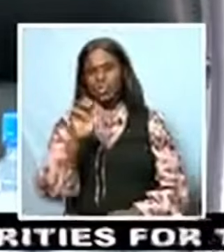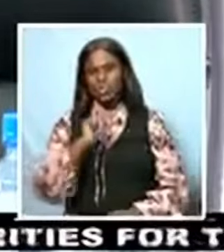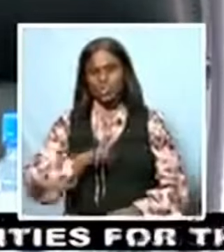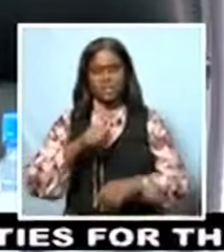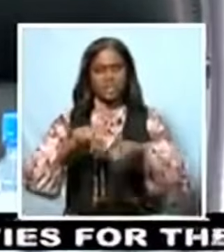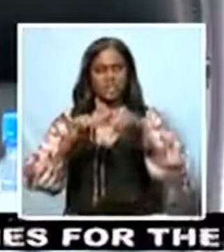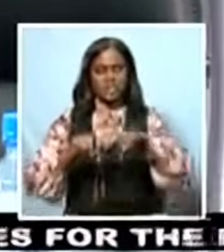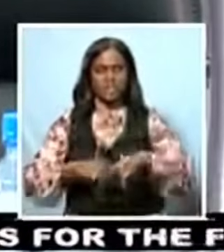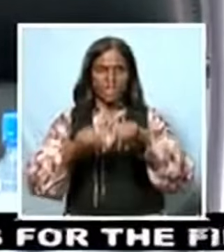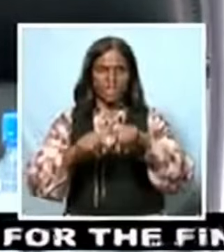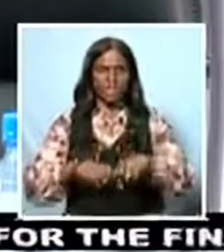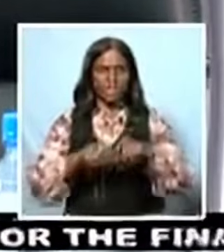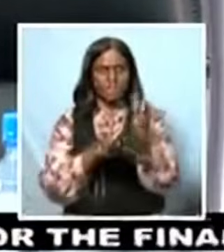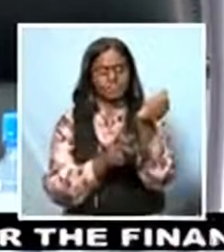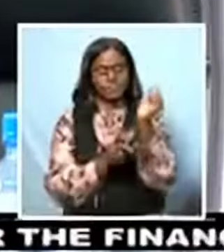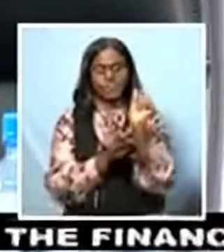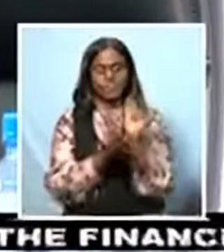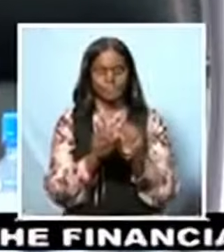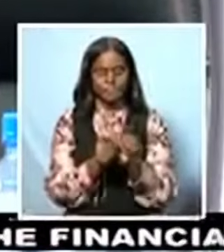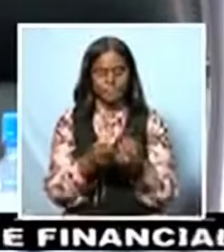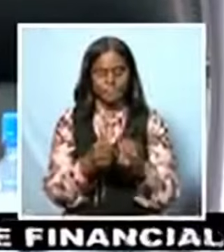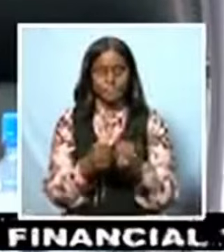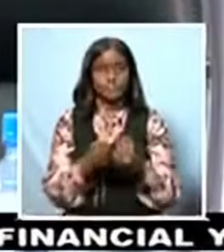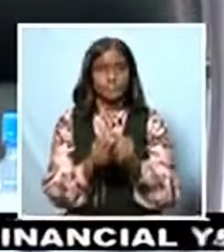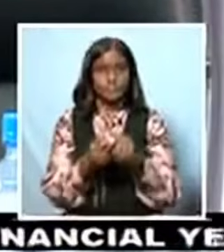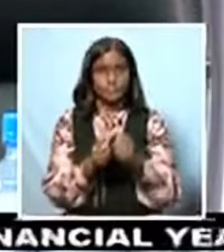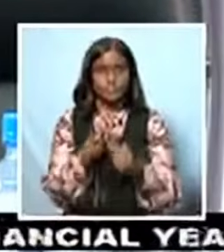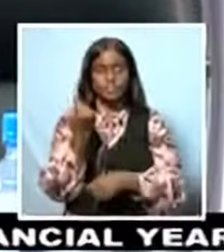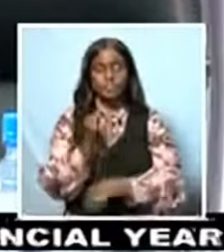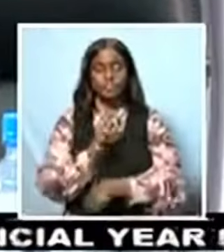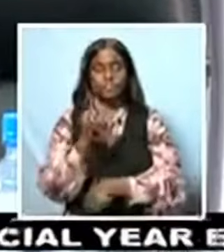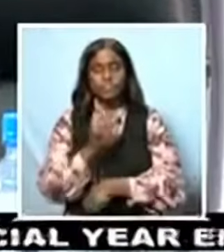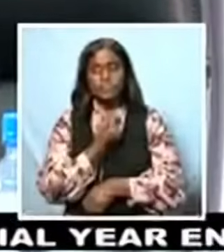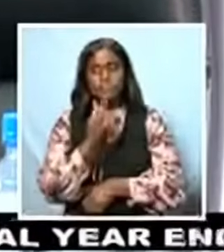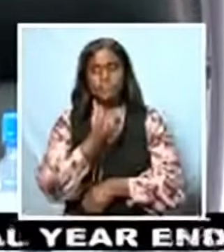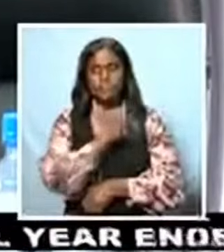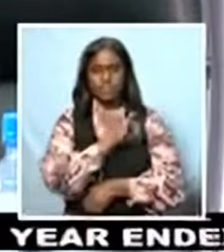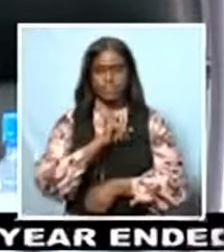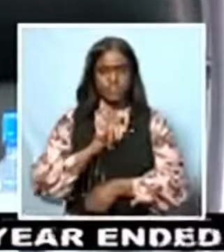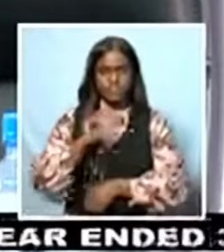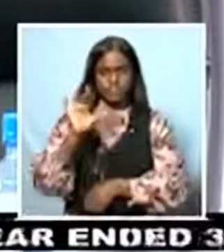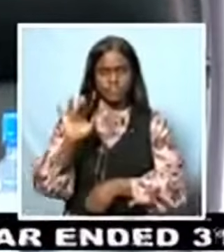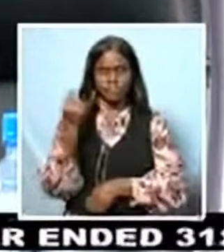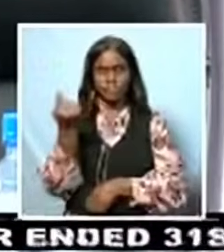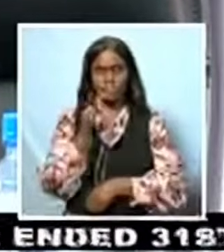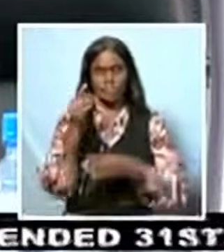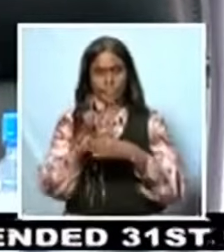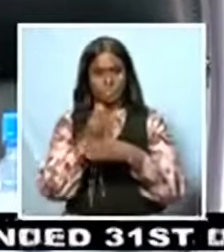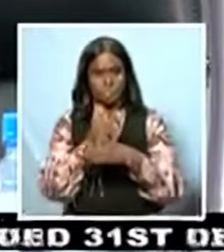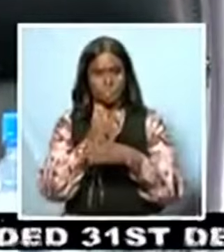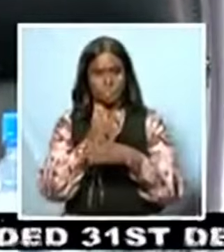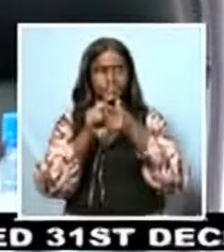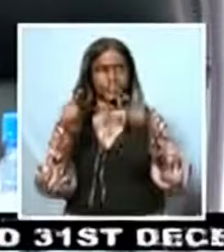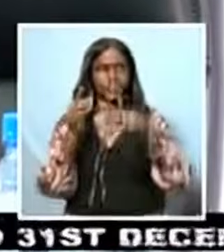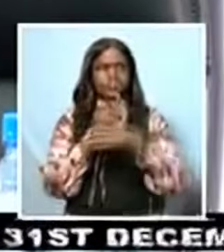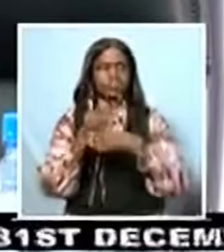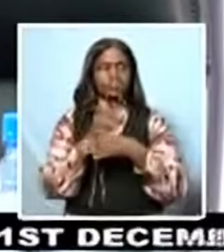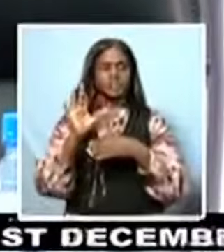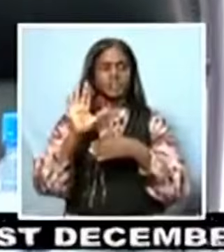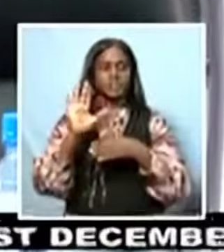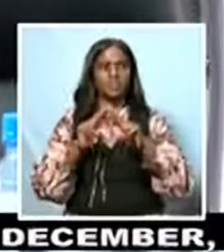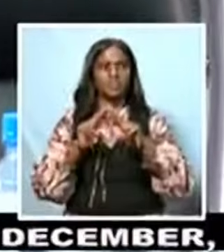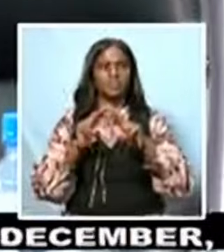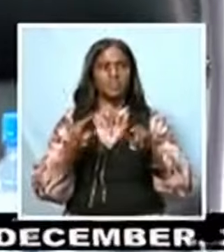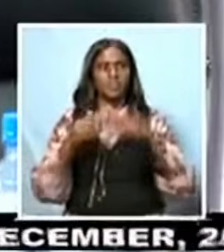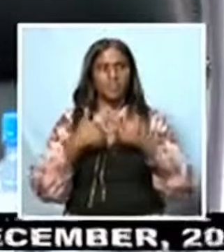that is what we... Then the only industries that are there, the only businesses, the big businesses that are there, Chair,